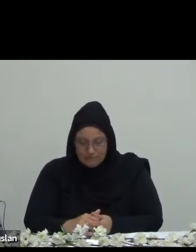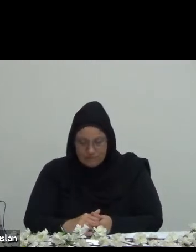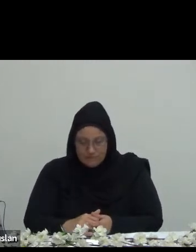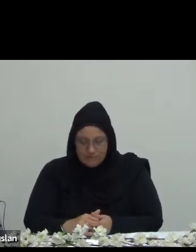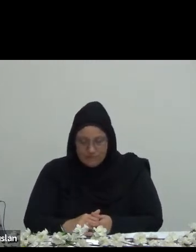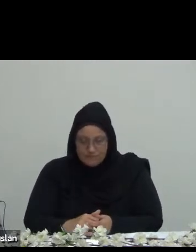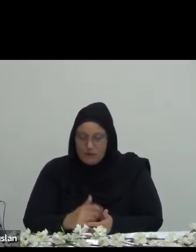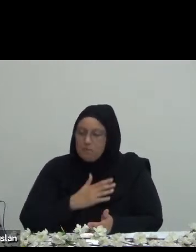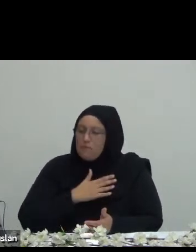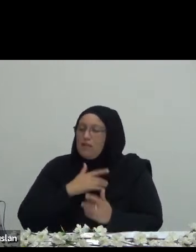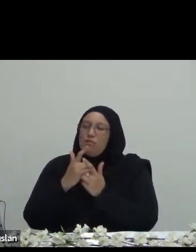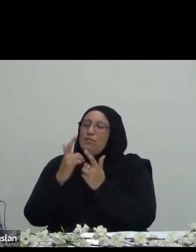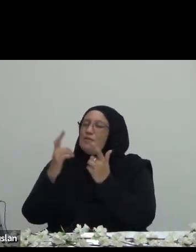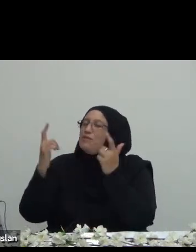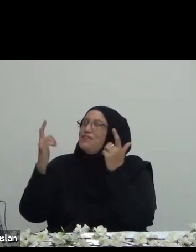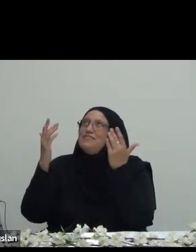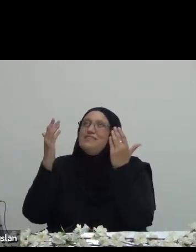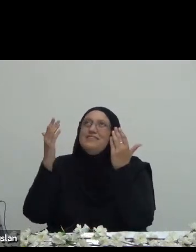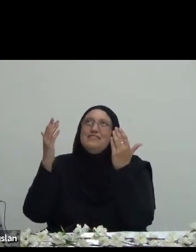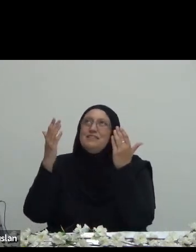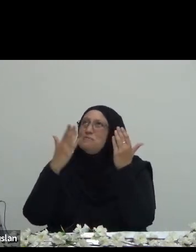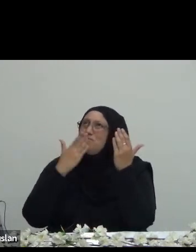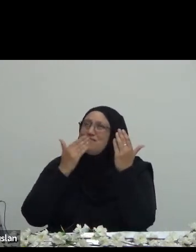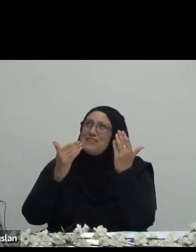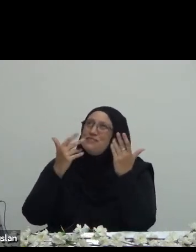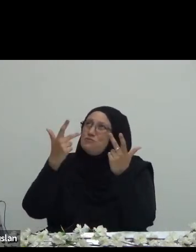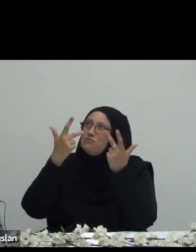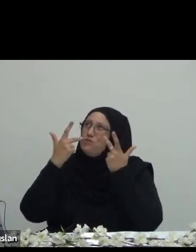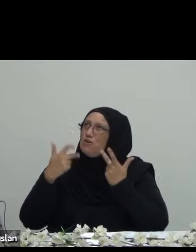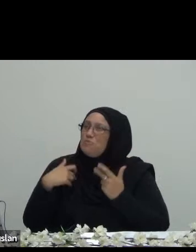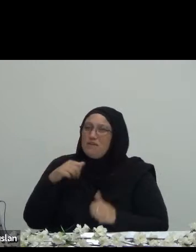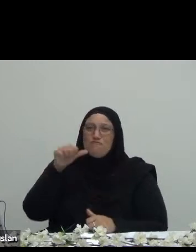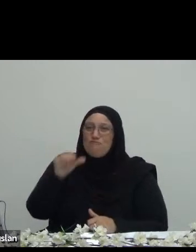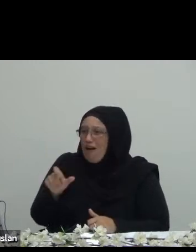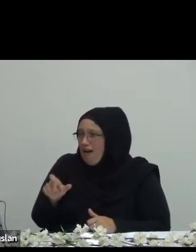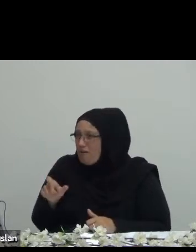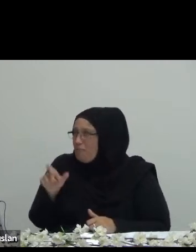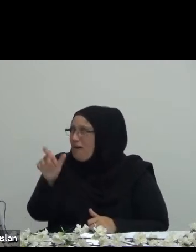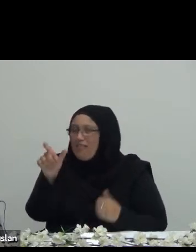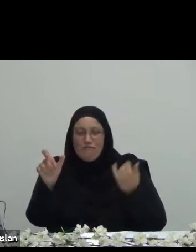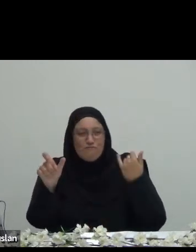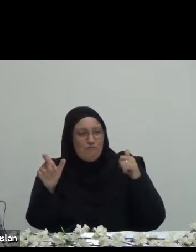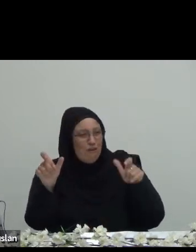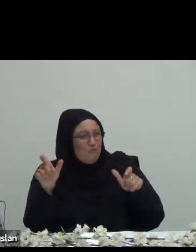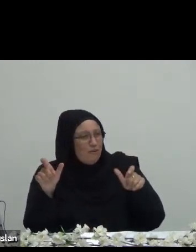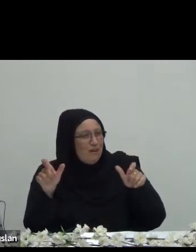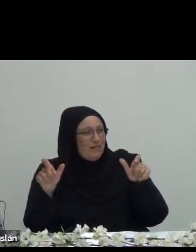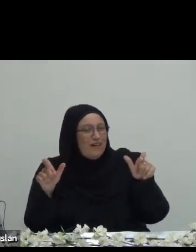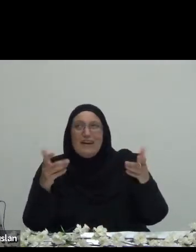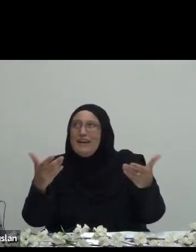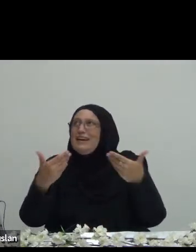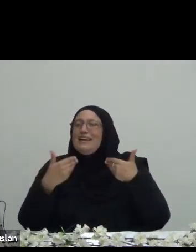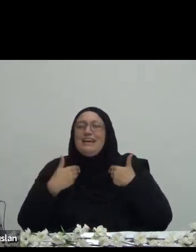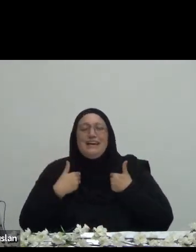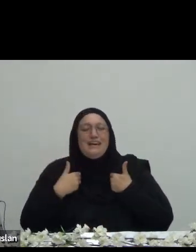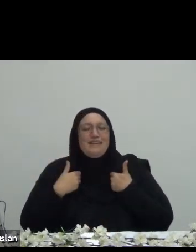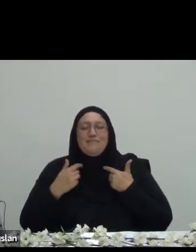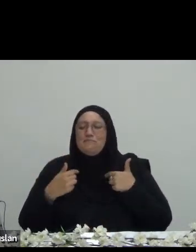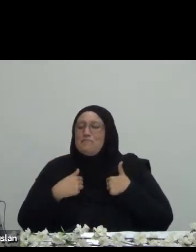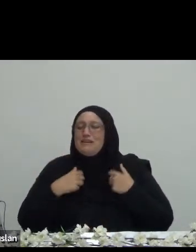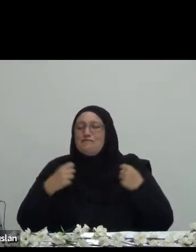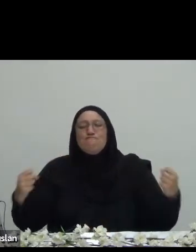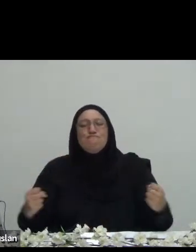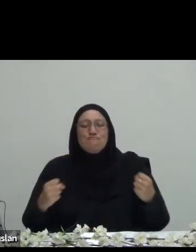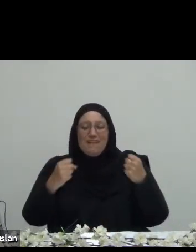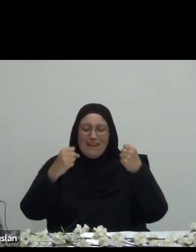My Lord, show me right from wrong. Give me light, make me strong.